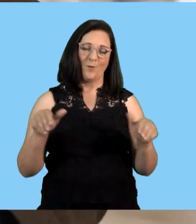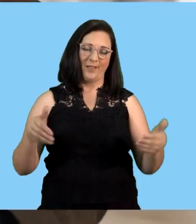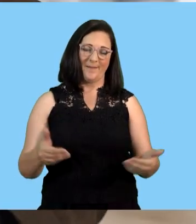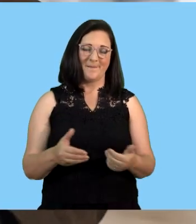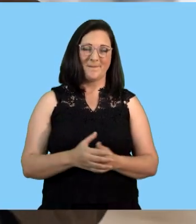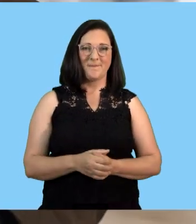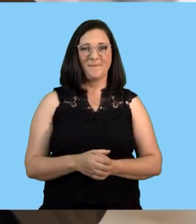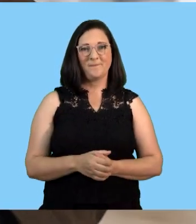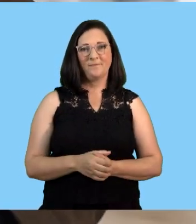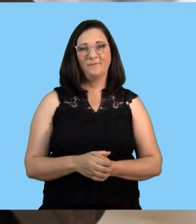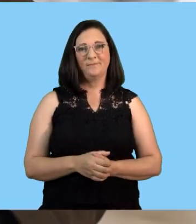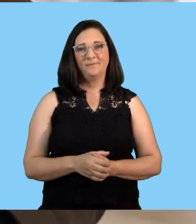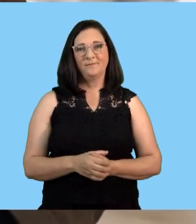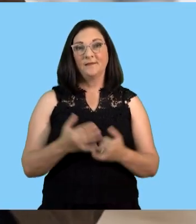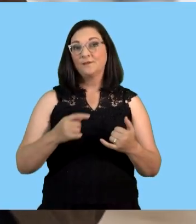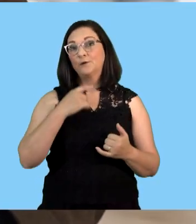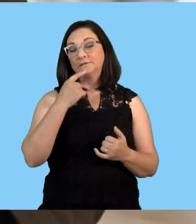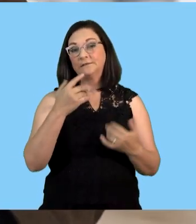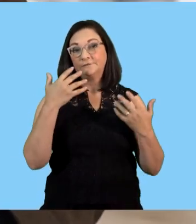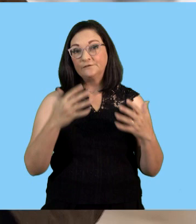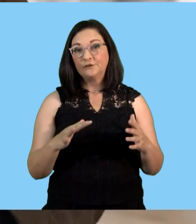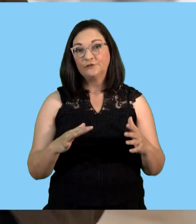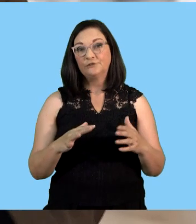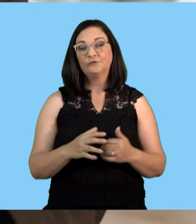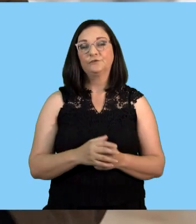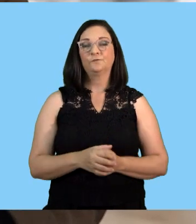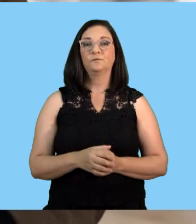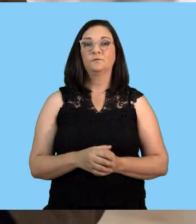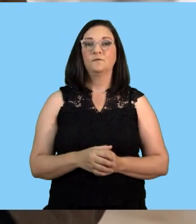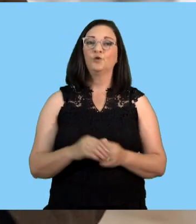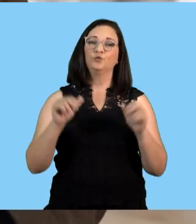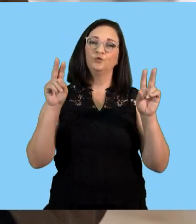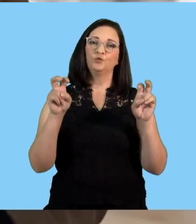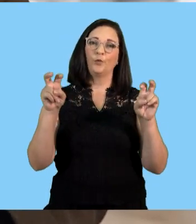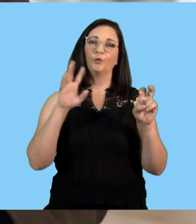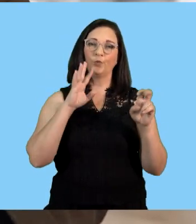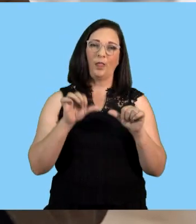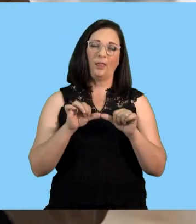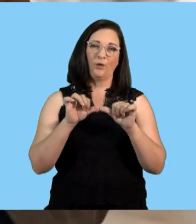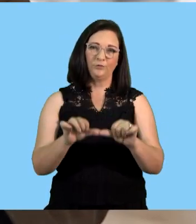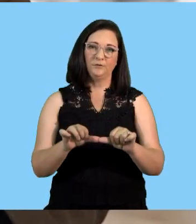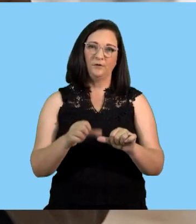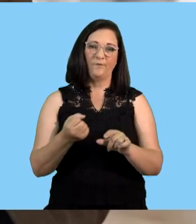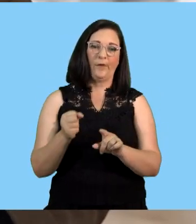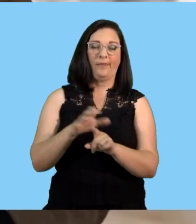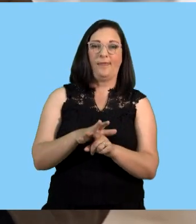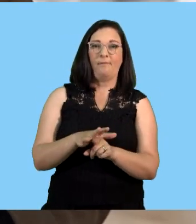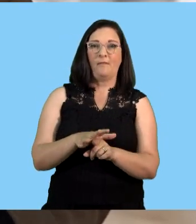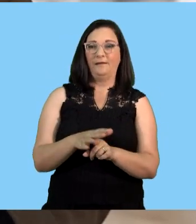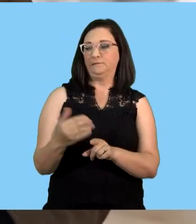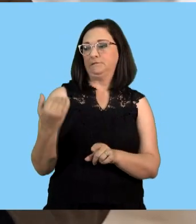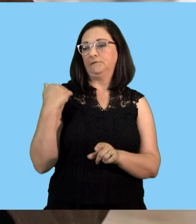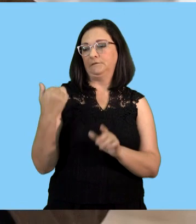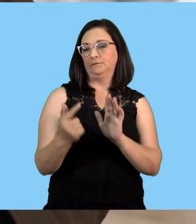Welcome back from an ad break. As mentioned, that we'll continue with our topic on the impact of